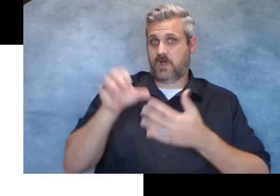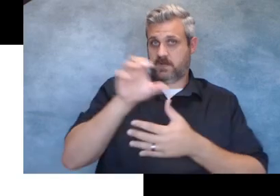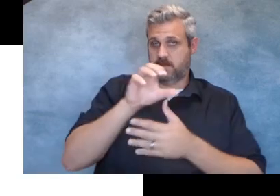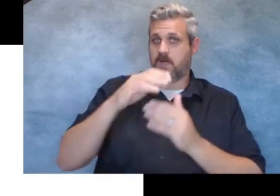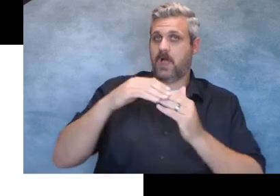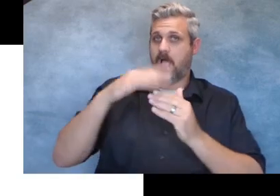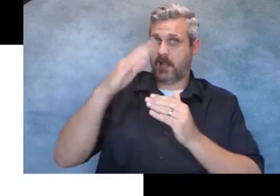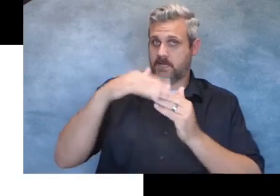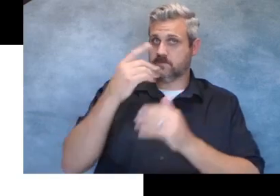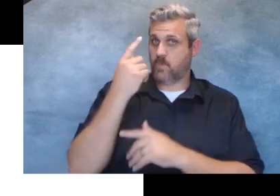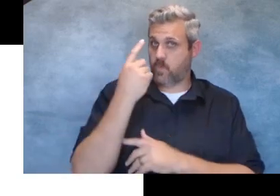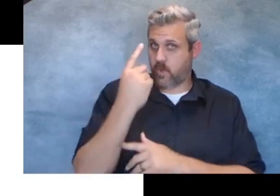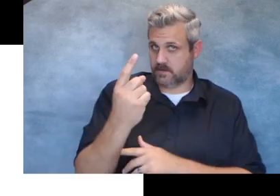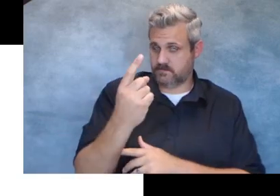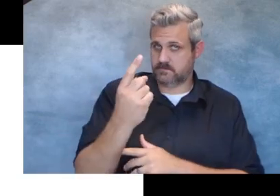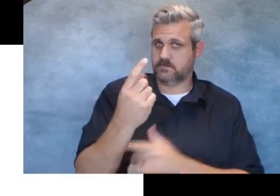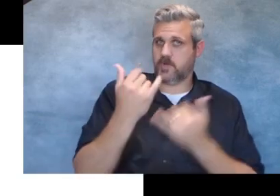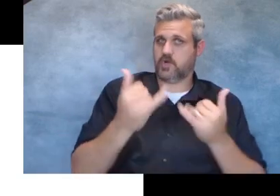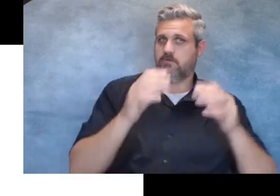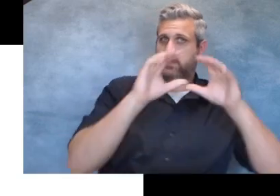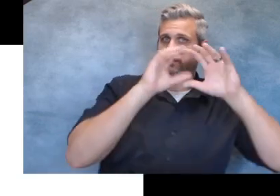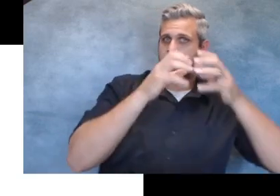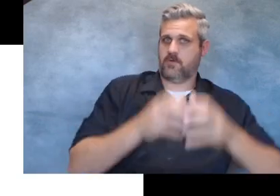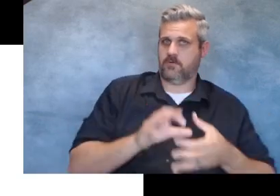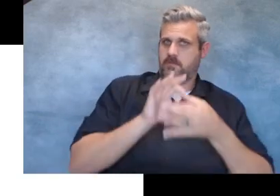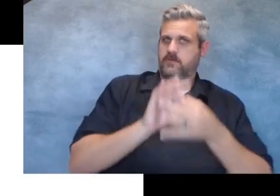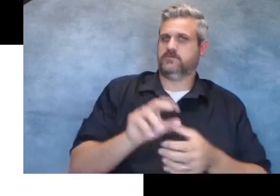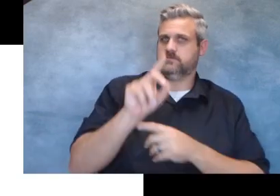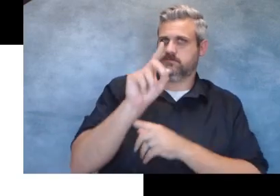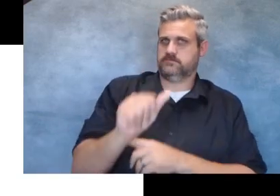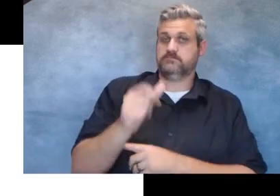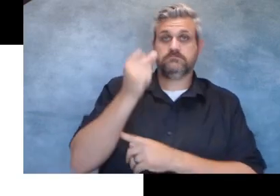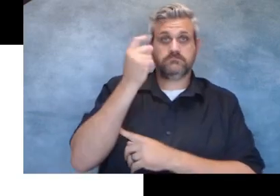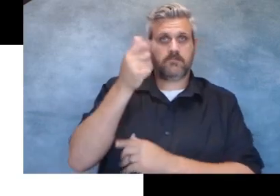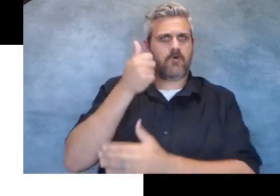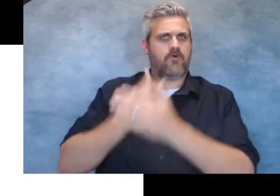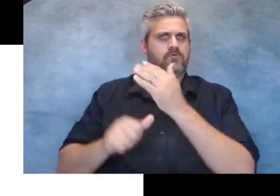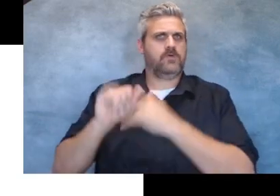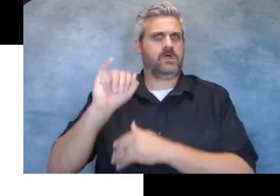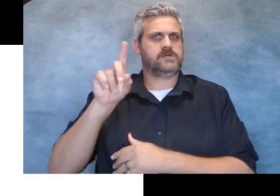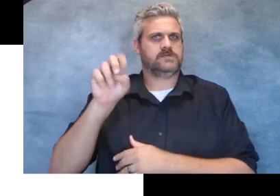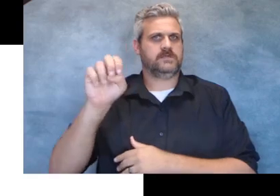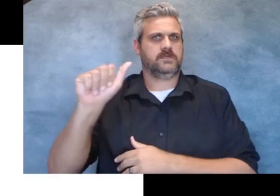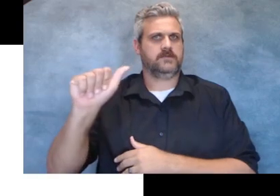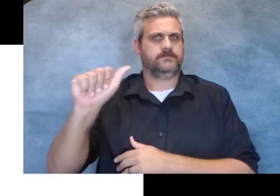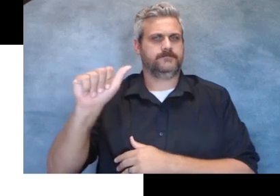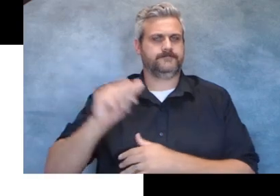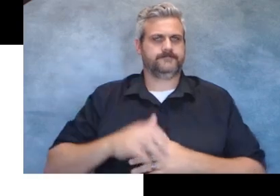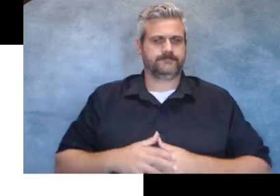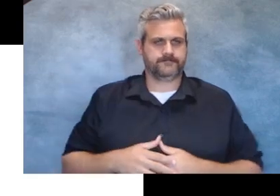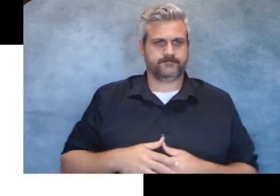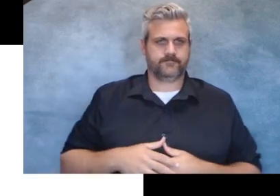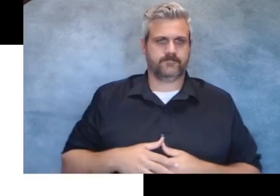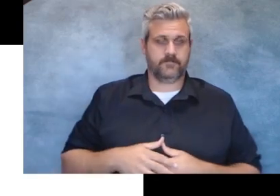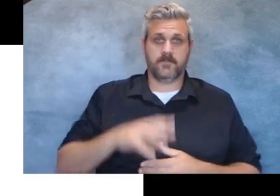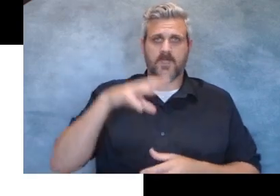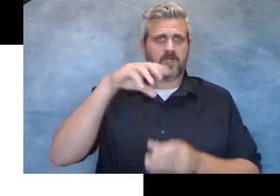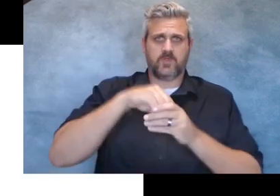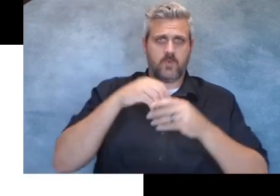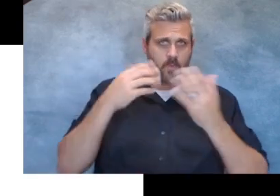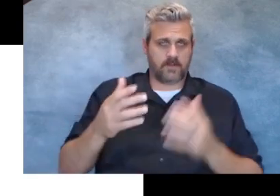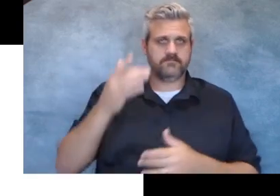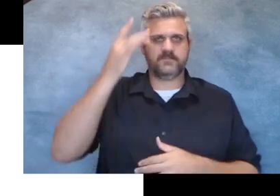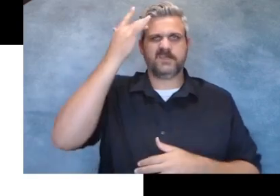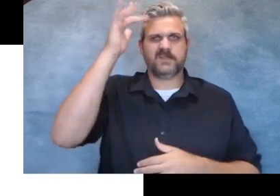one or more of the existing categories of disabilities under IDEA. Those would